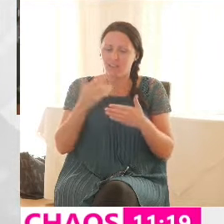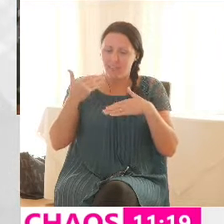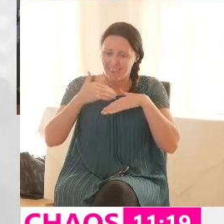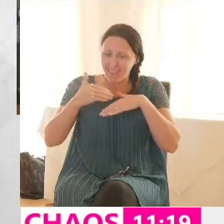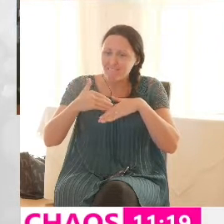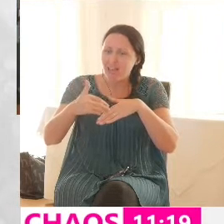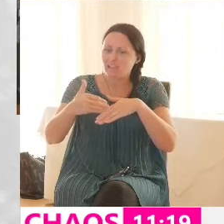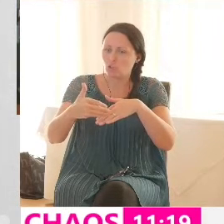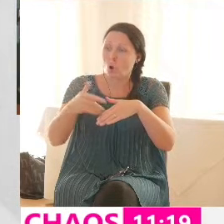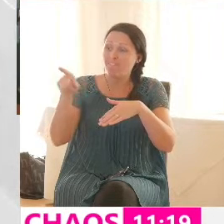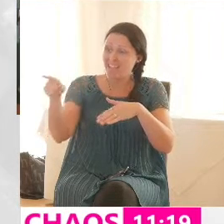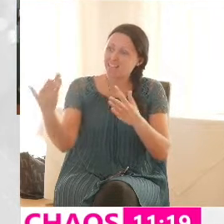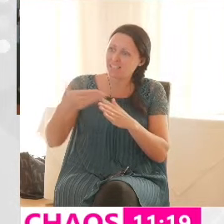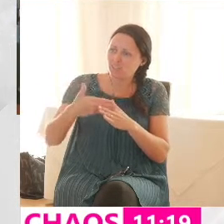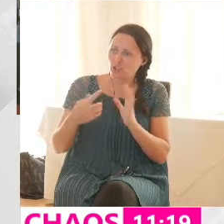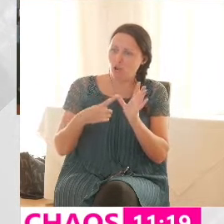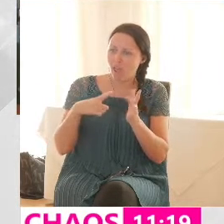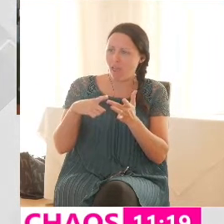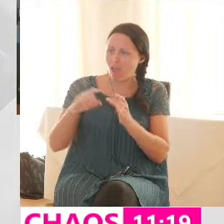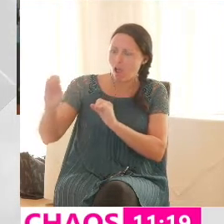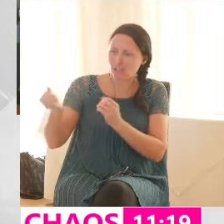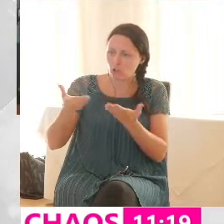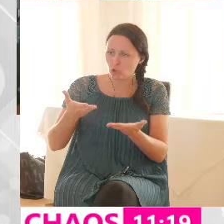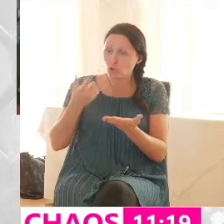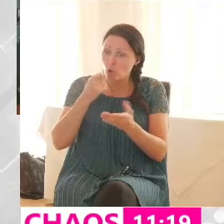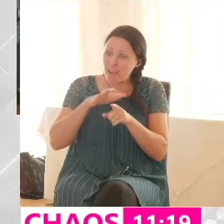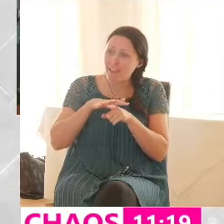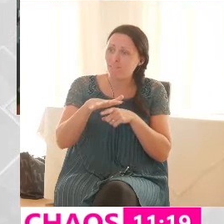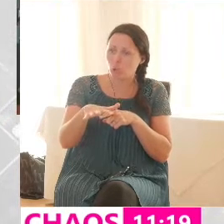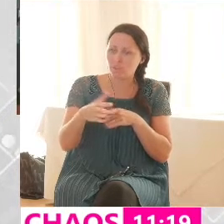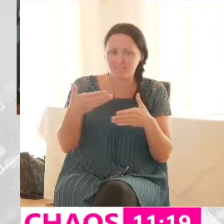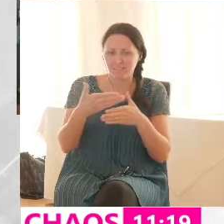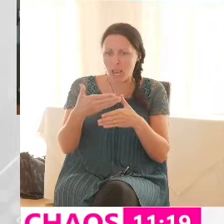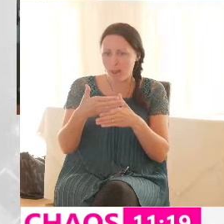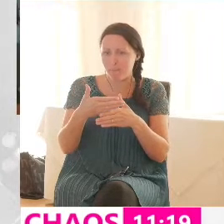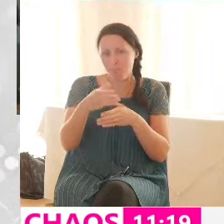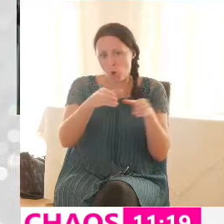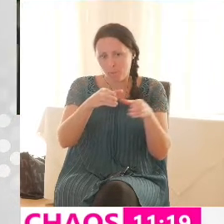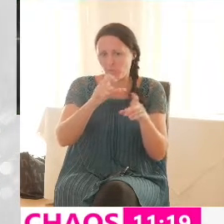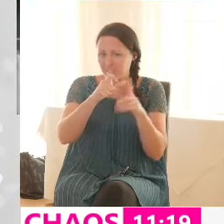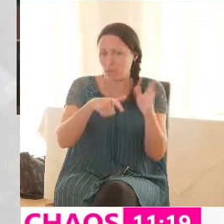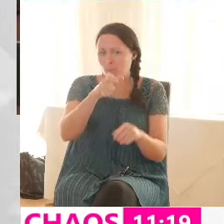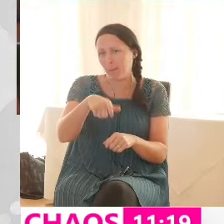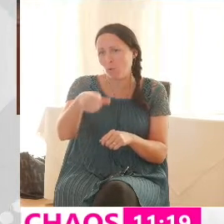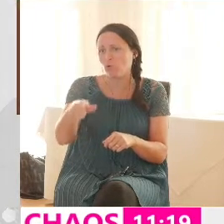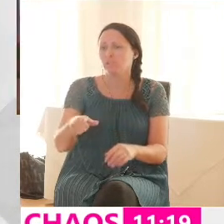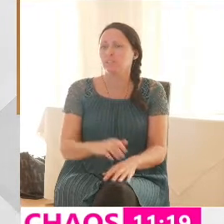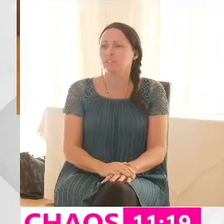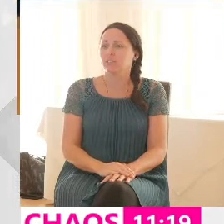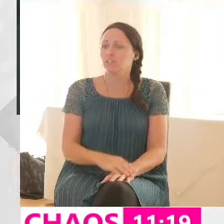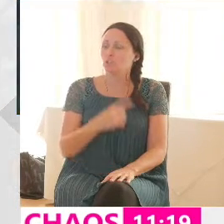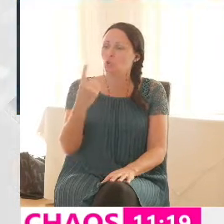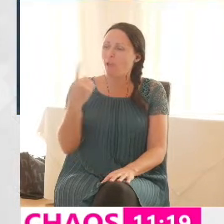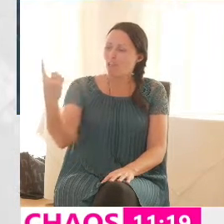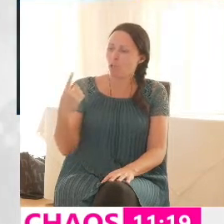that intervention would influence the employment of disabled people. So whoever comes to me and